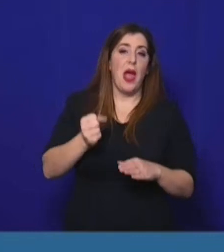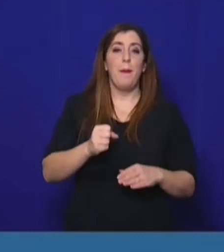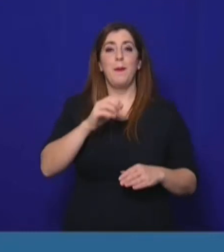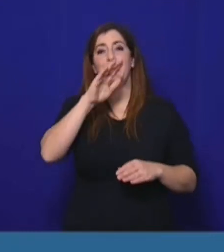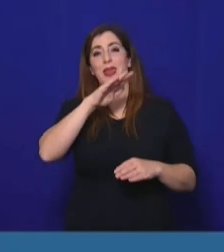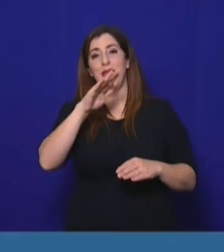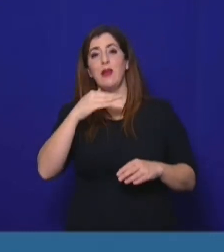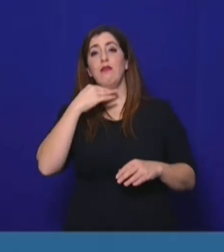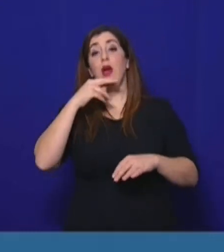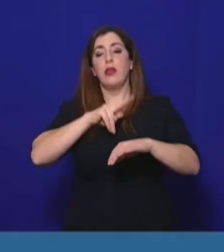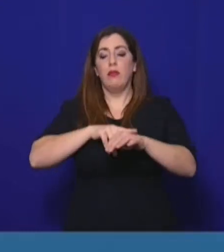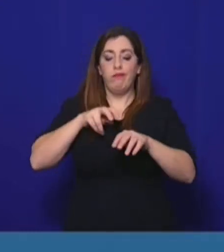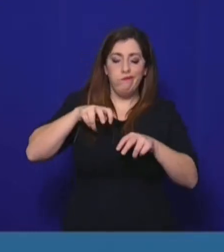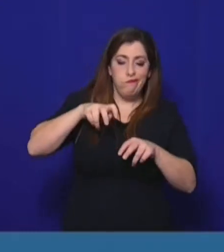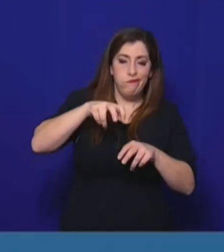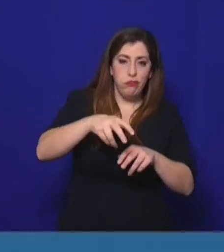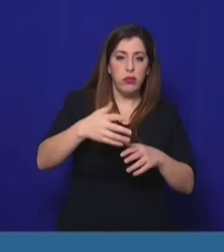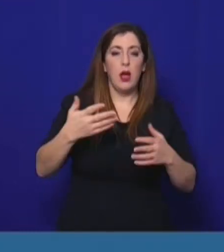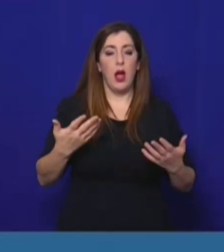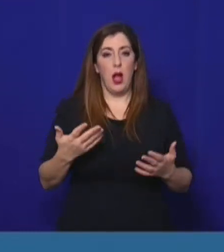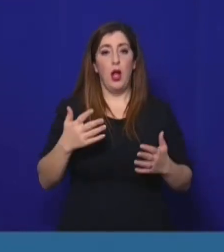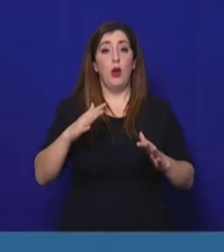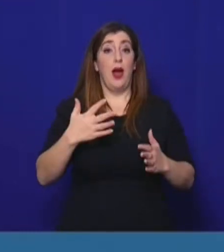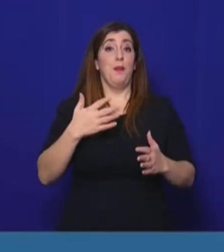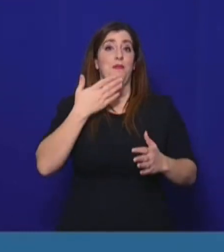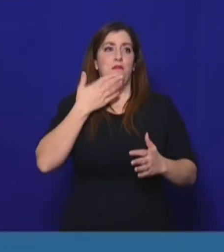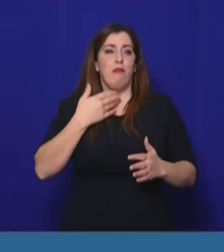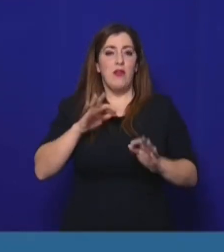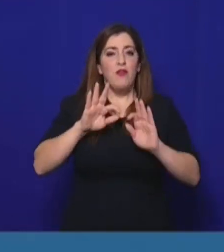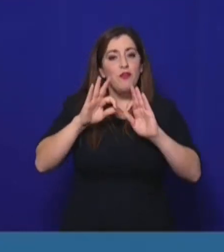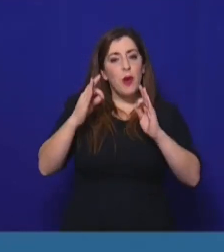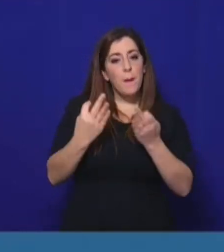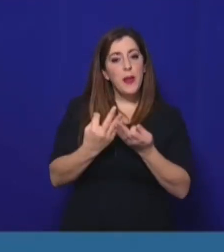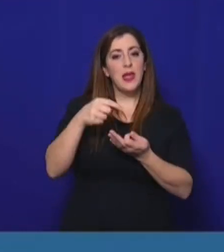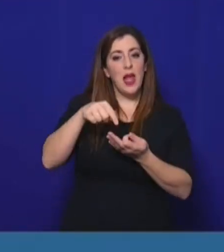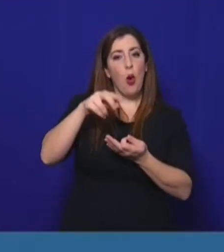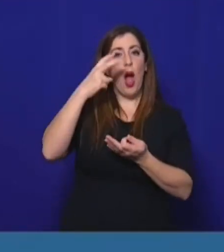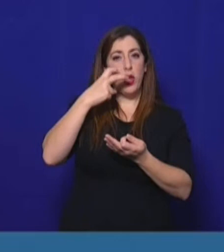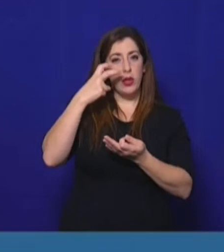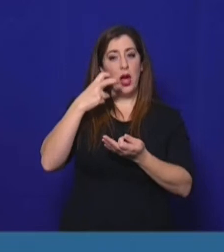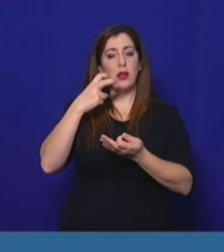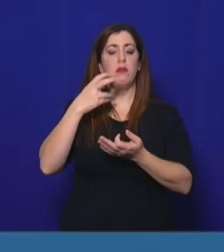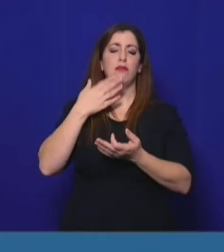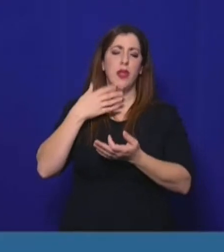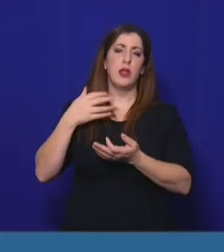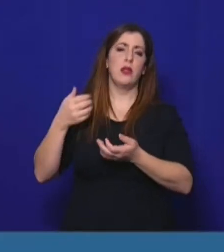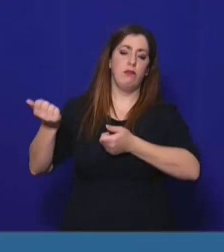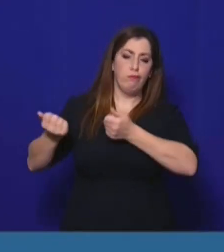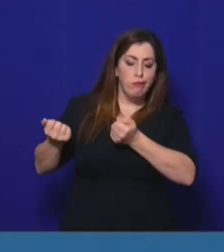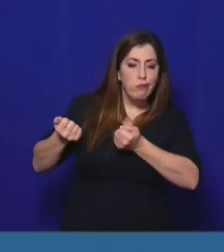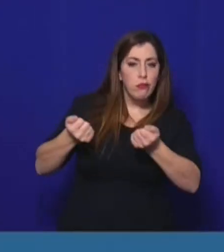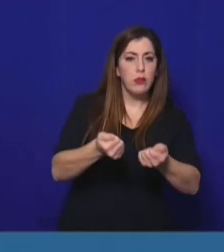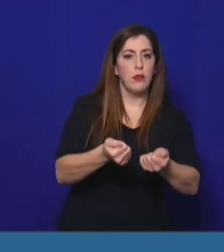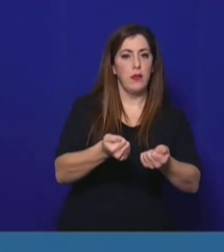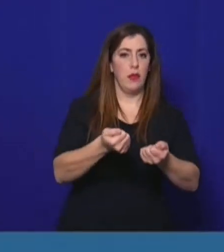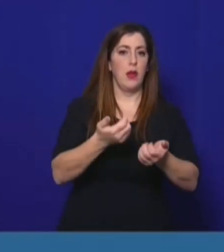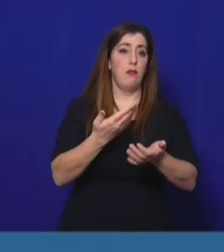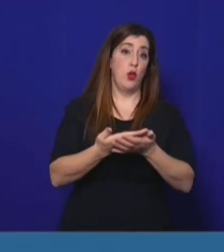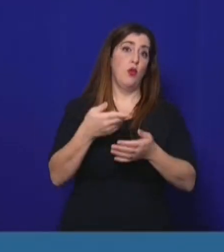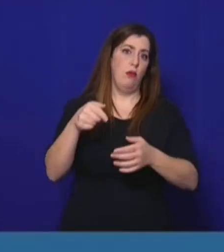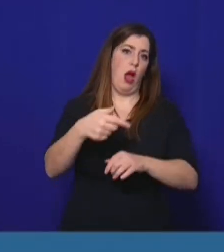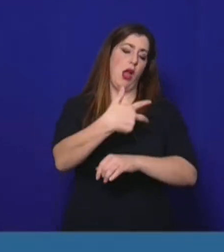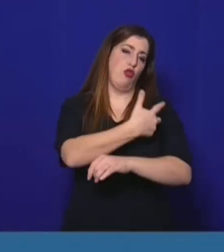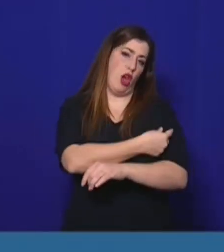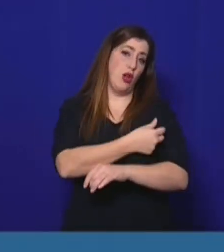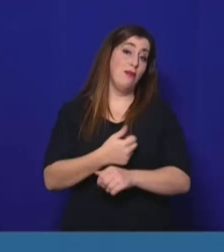sal-vaccination center u minn hawn nappellaw lil-raba ta' dawn in-nies biex huma jkun jistgħu jwasluhom. Tajjeb ftakru li s-servizz tagħna